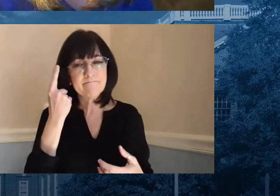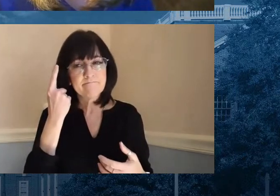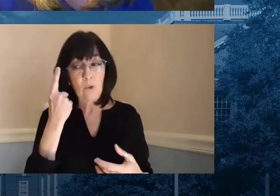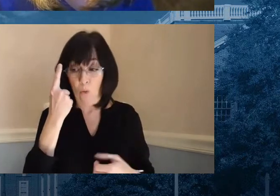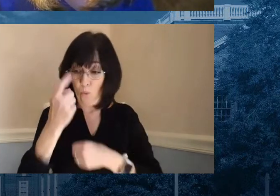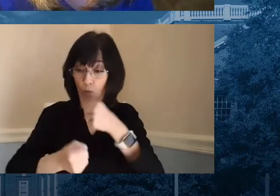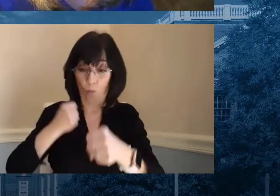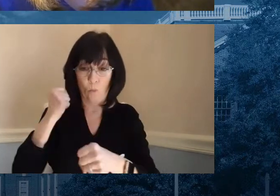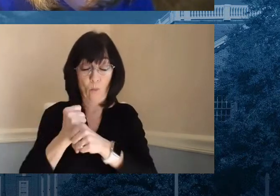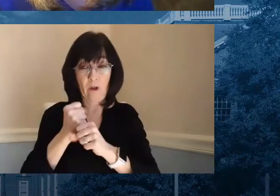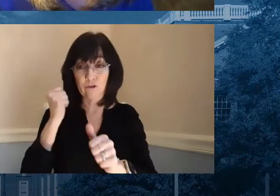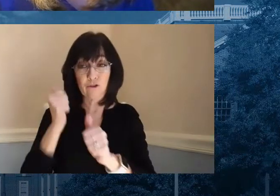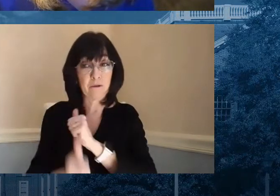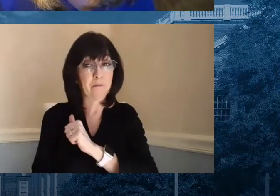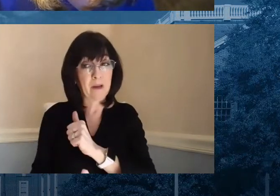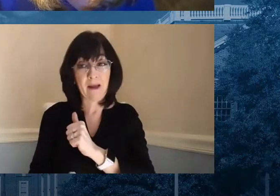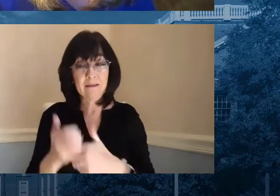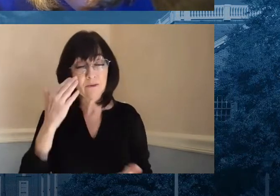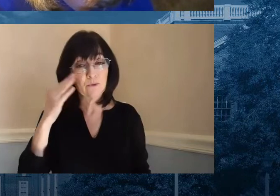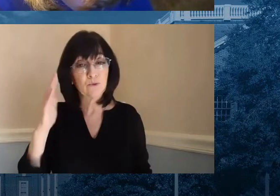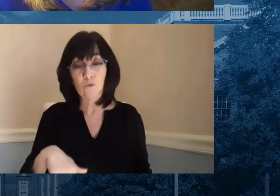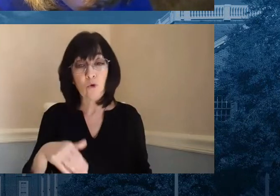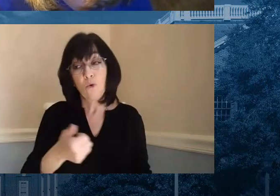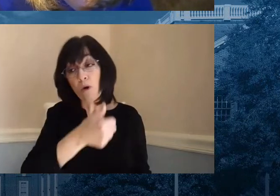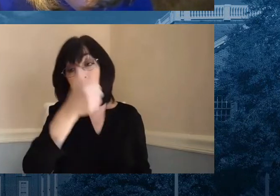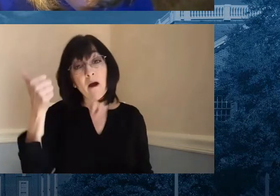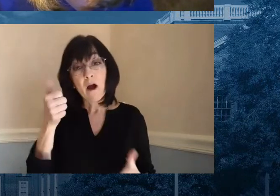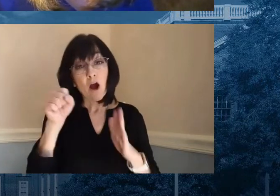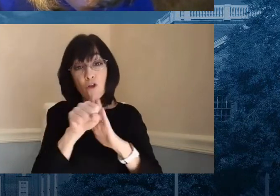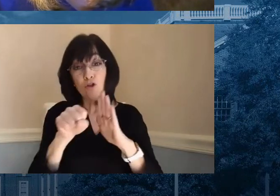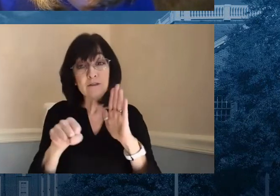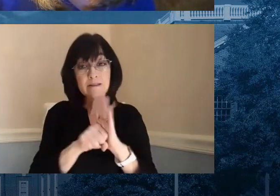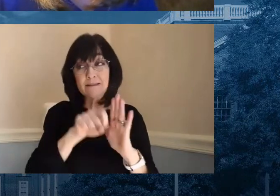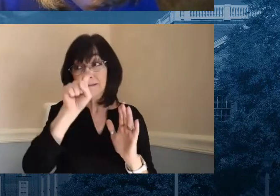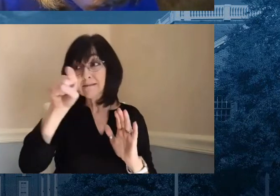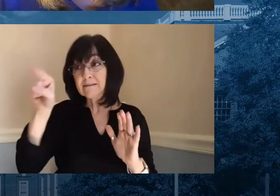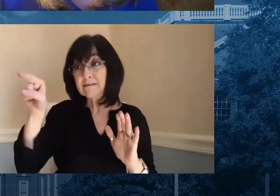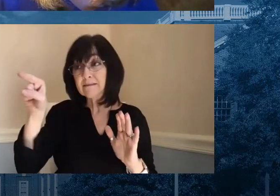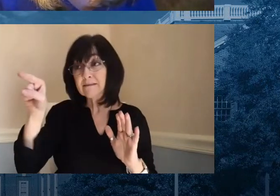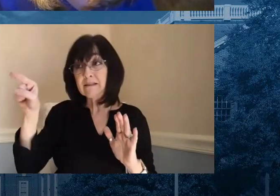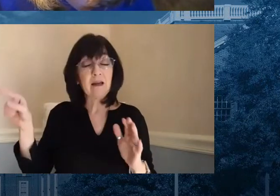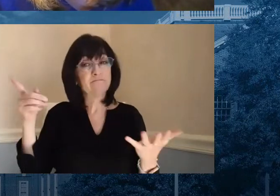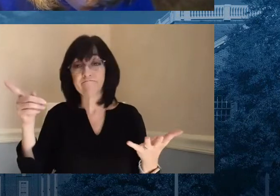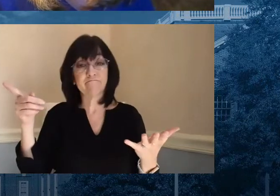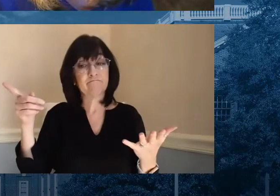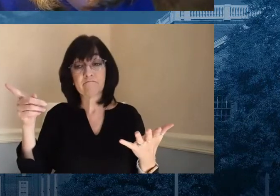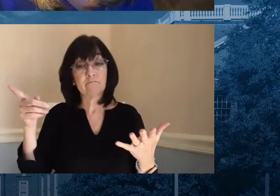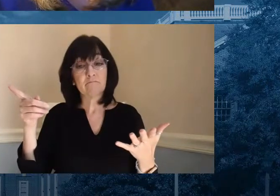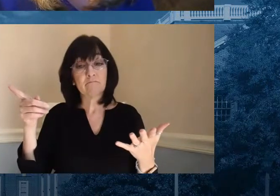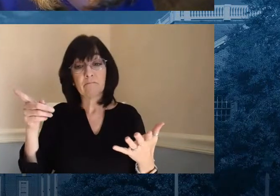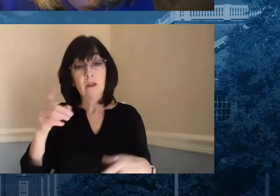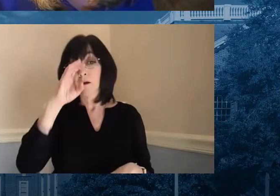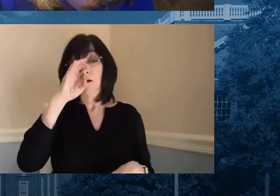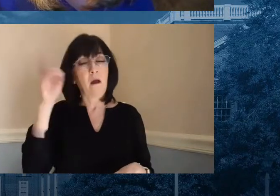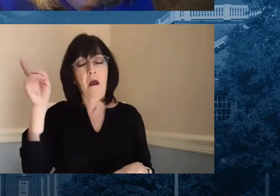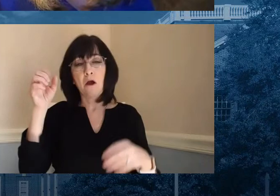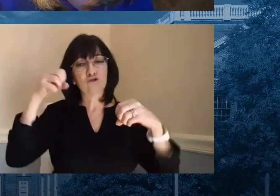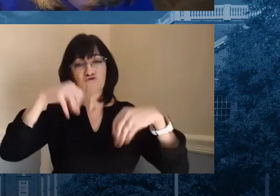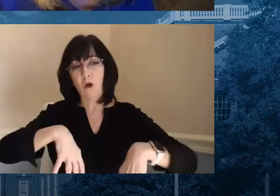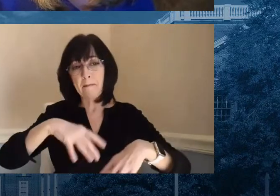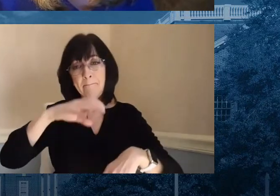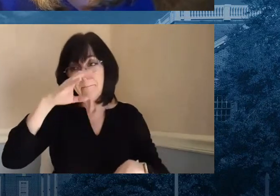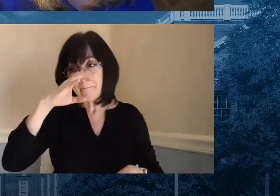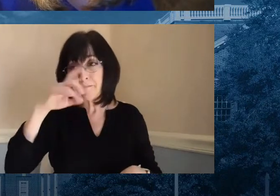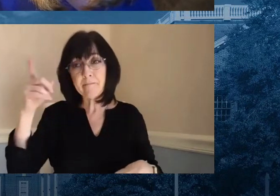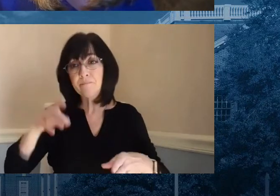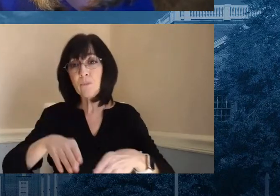Other states around us are loosening in a way that maybe that the data doesn't support, but we're trying to stay where we are, get better,